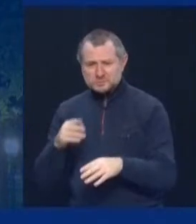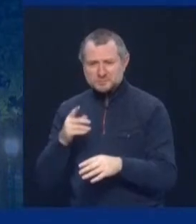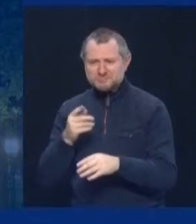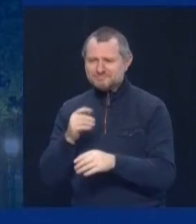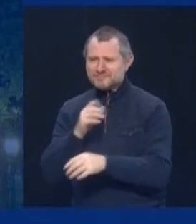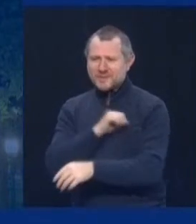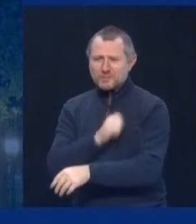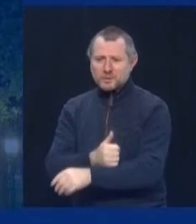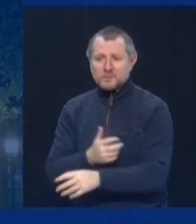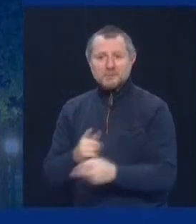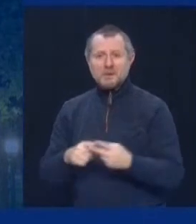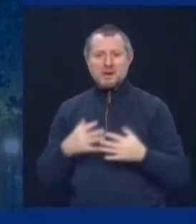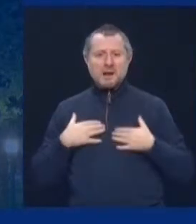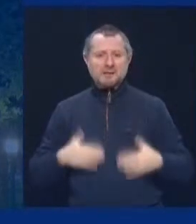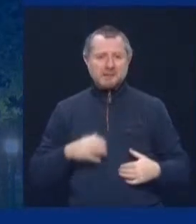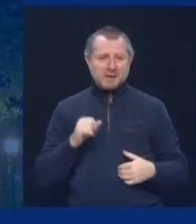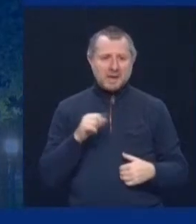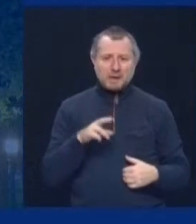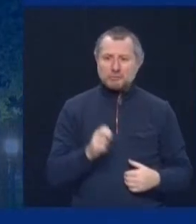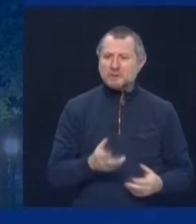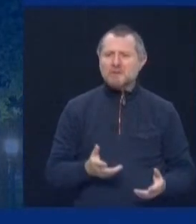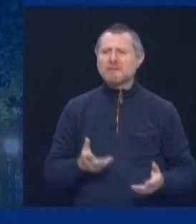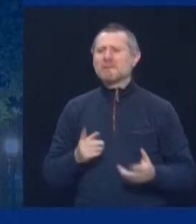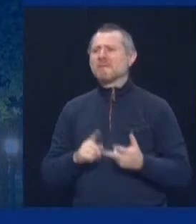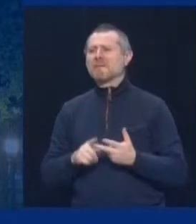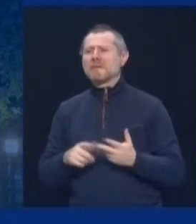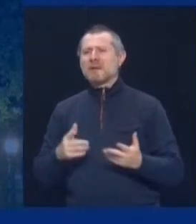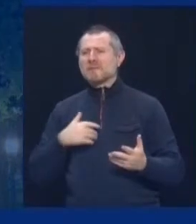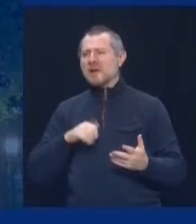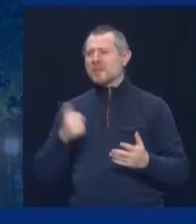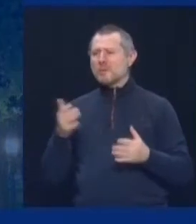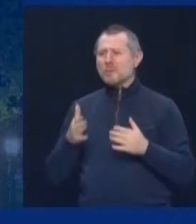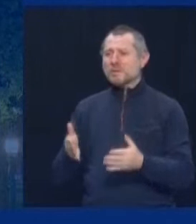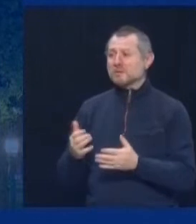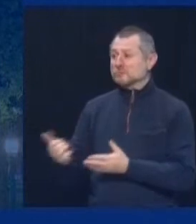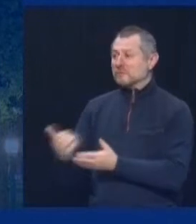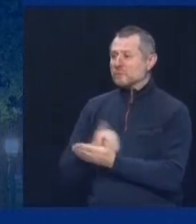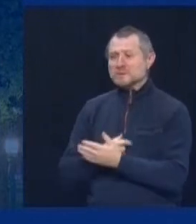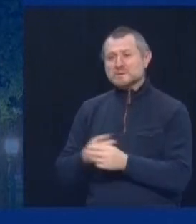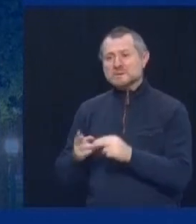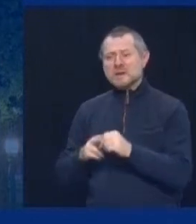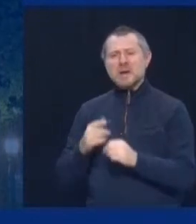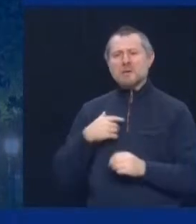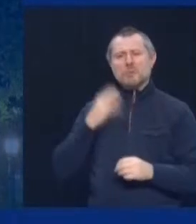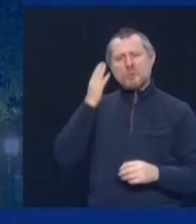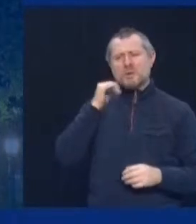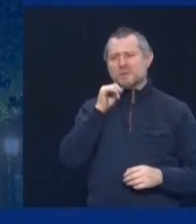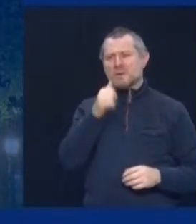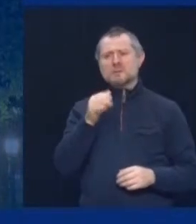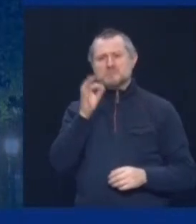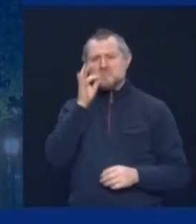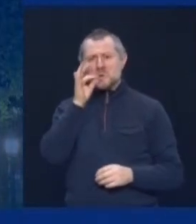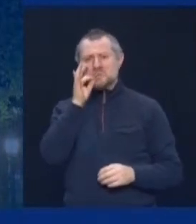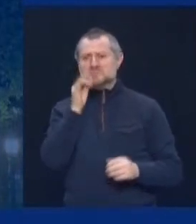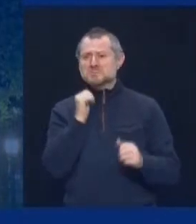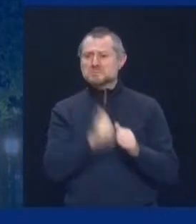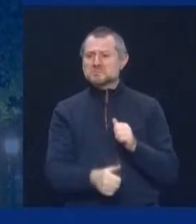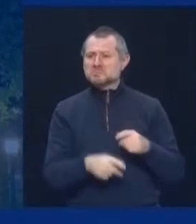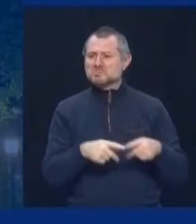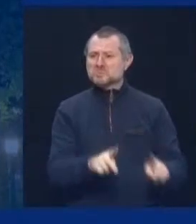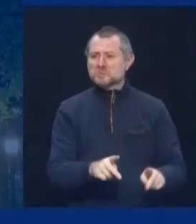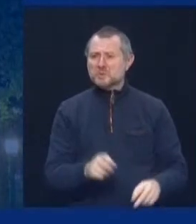And are there other ways to get revenue? How about marijuana? How about sports betting?